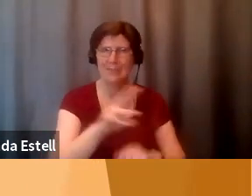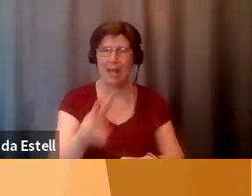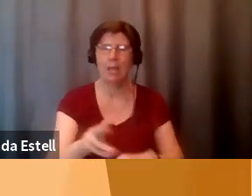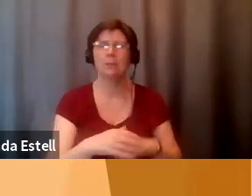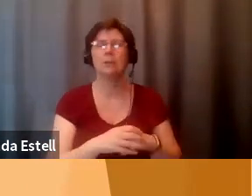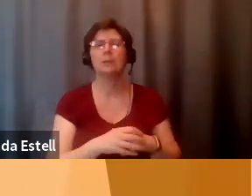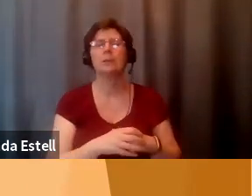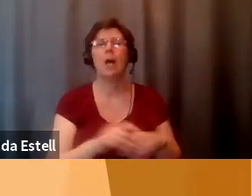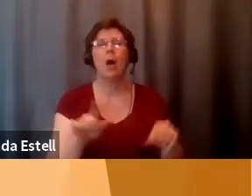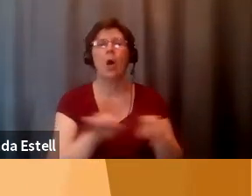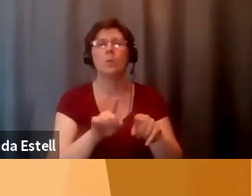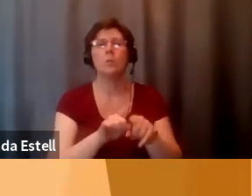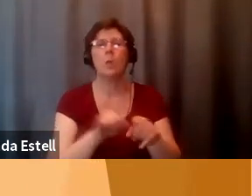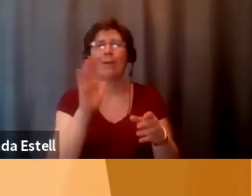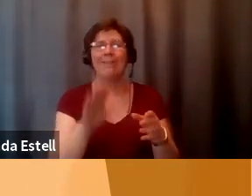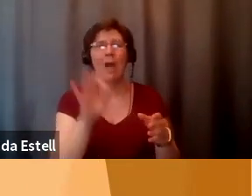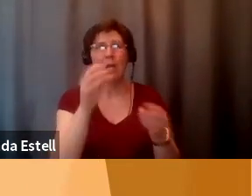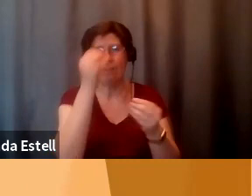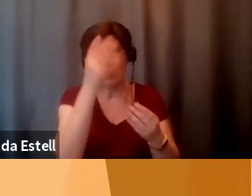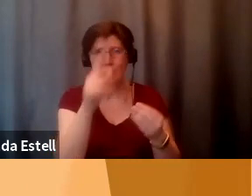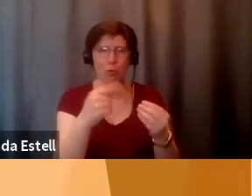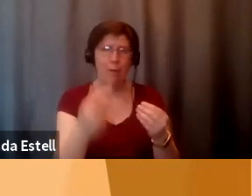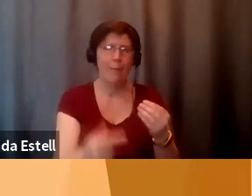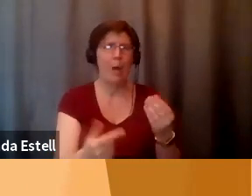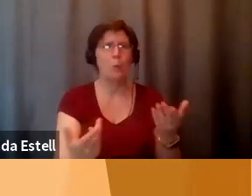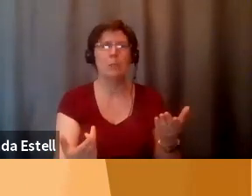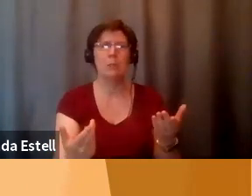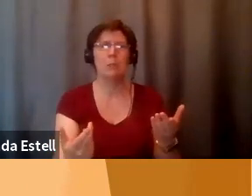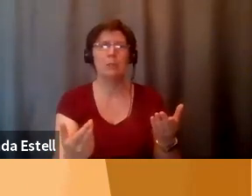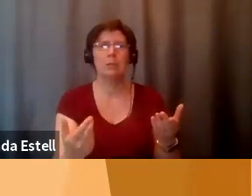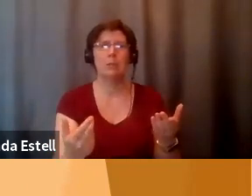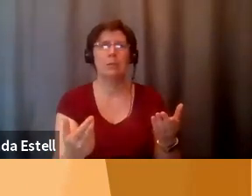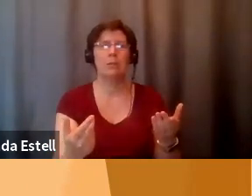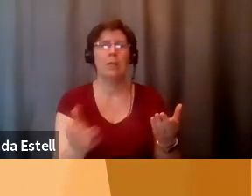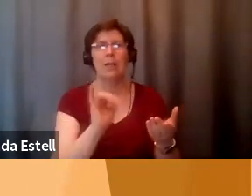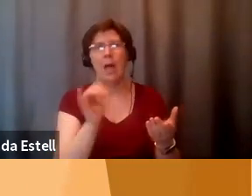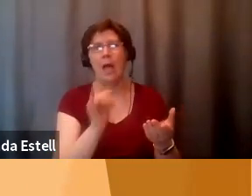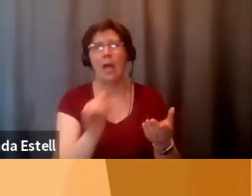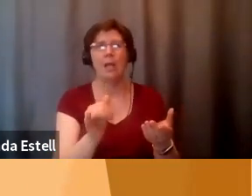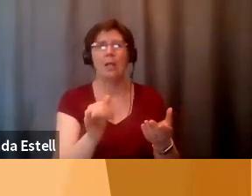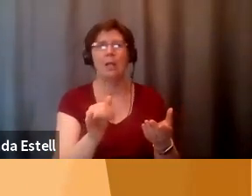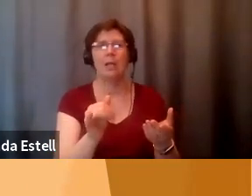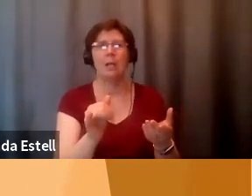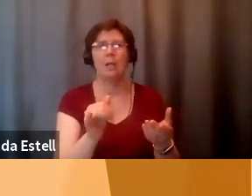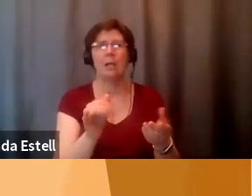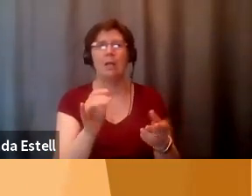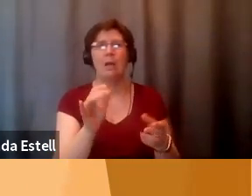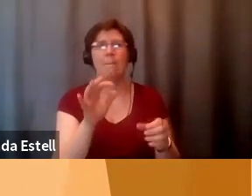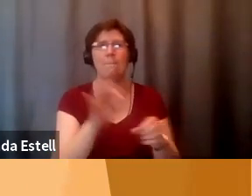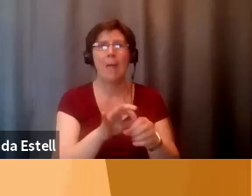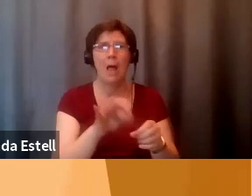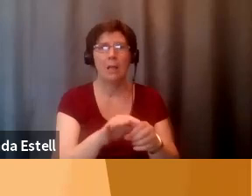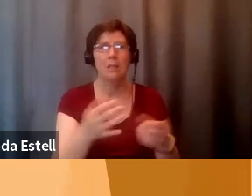You can also find out information such as Ballot Petopia and